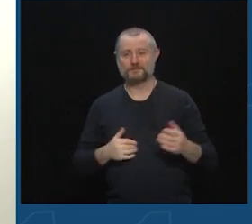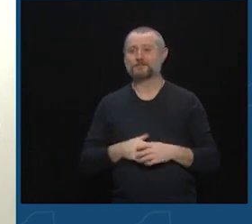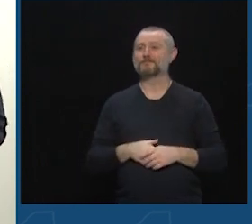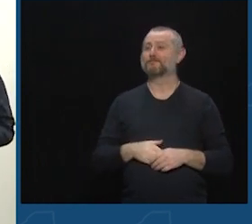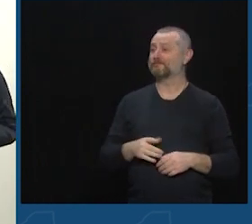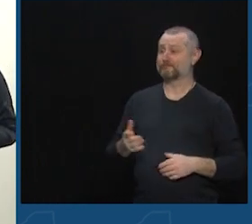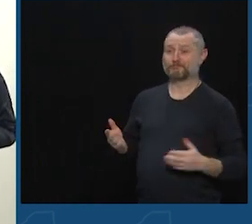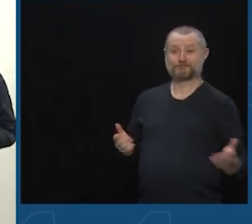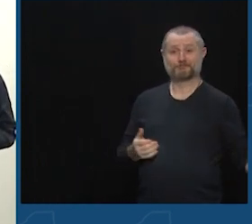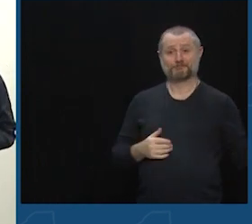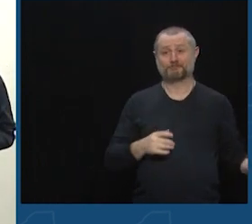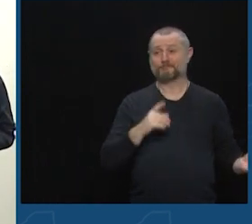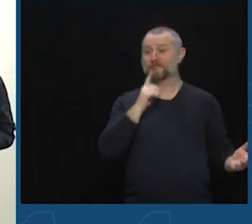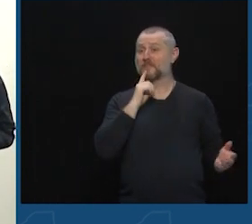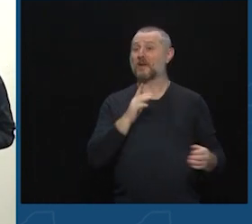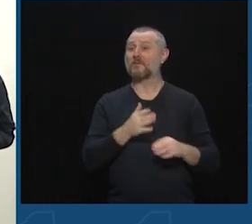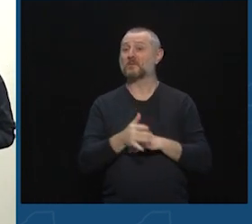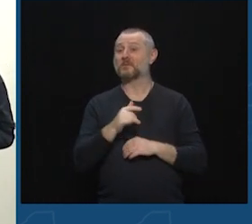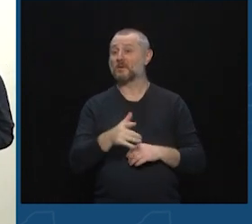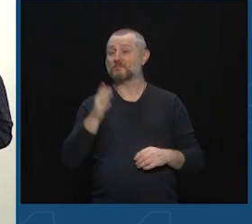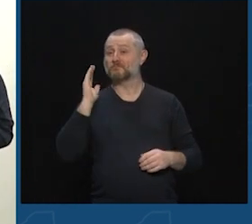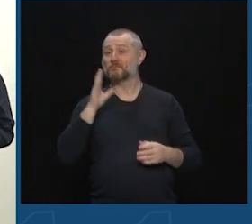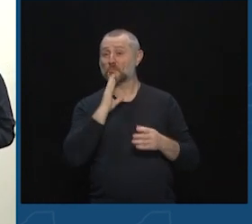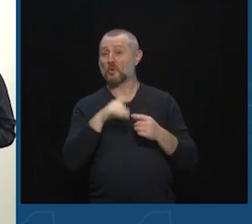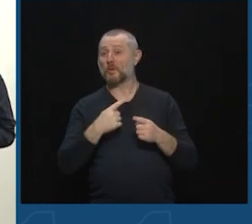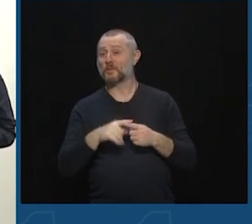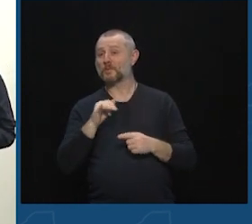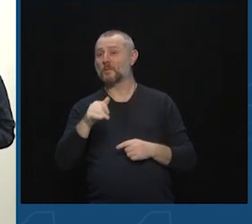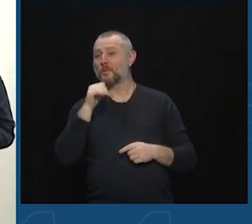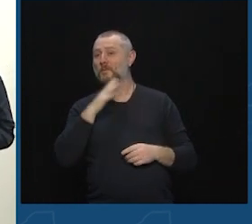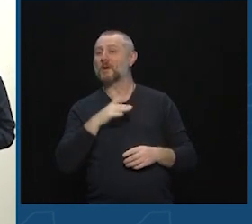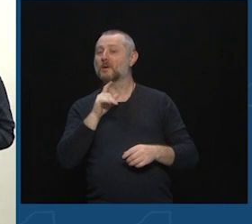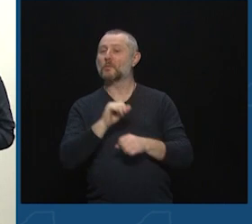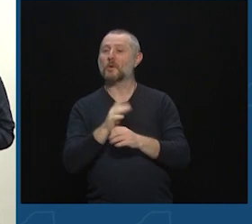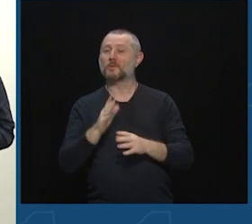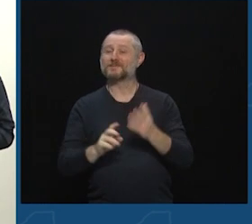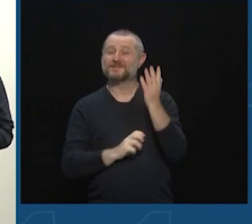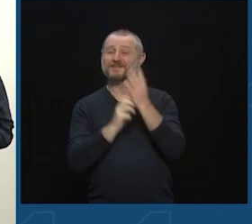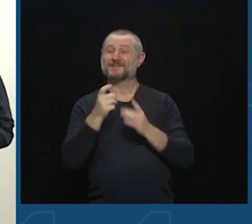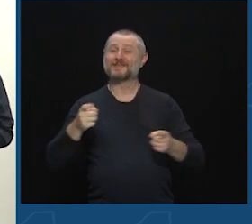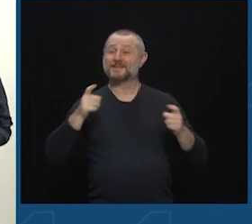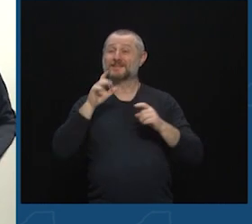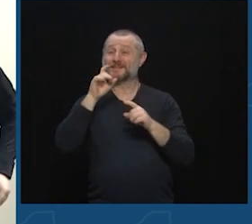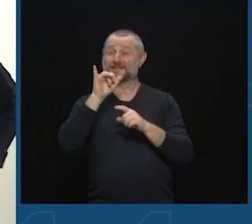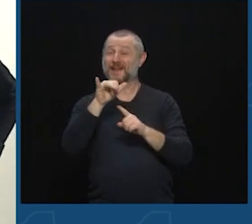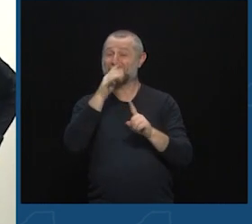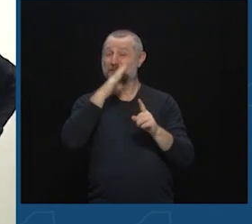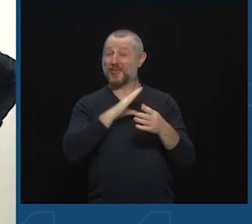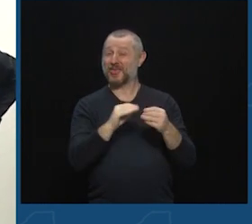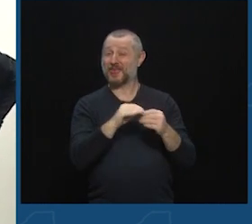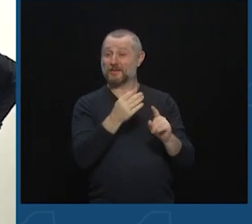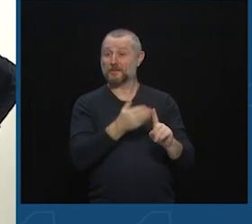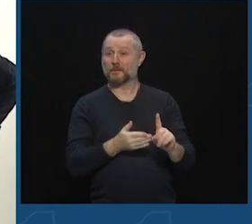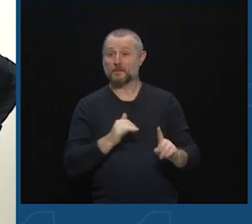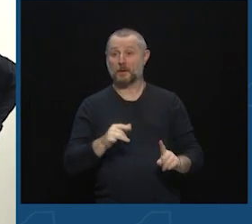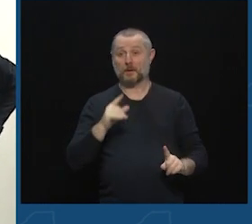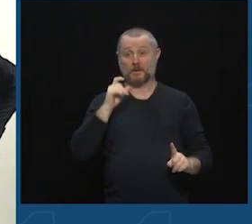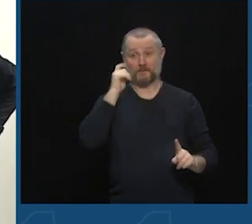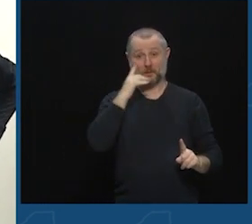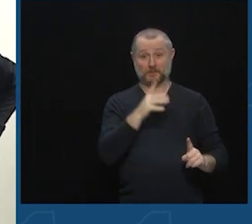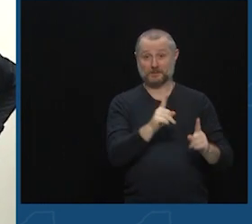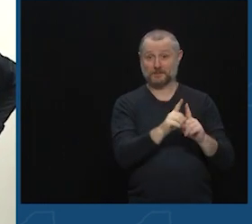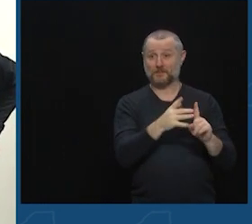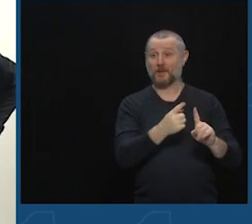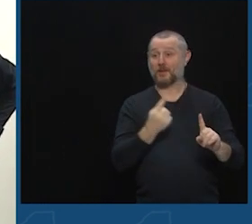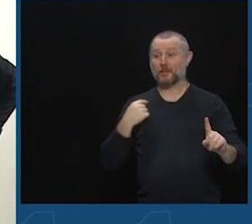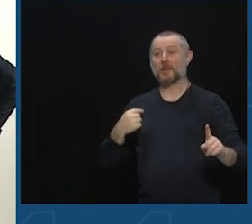After you spoke to that lineman, Governor, out on Binneywater Road where we just were, which is some of our most severe damage, the governor had walked away. I was standing